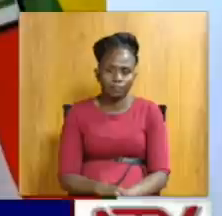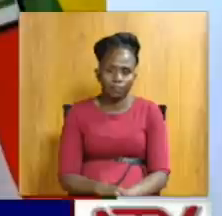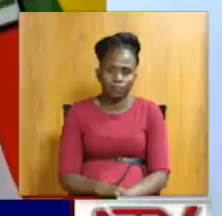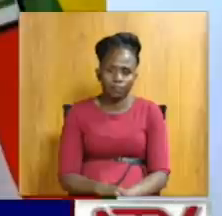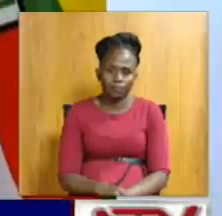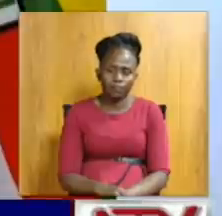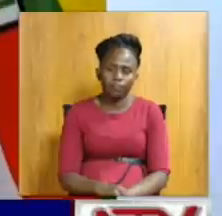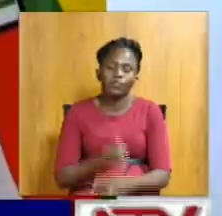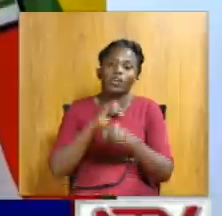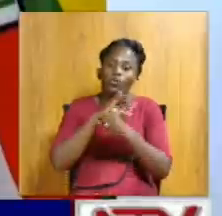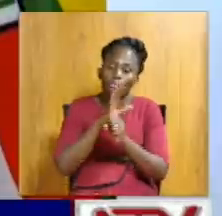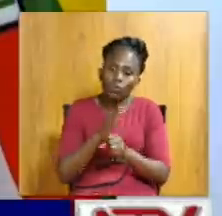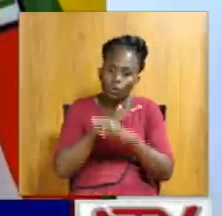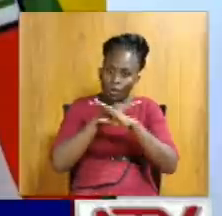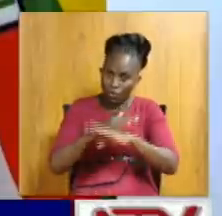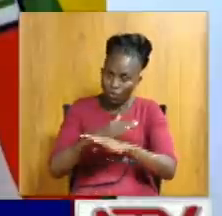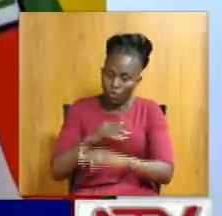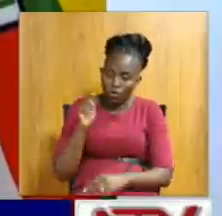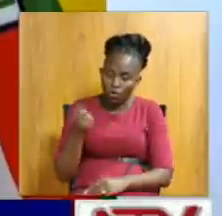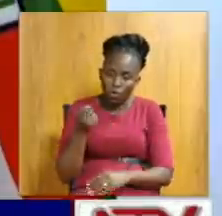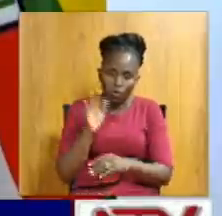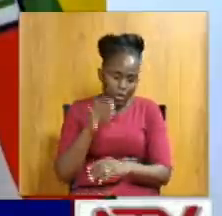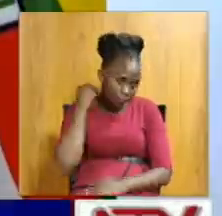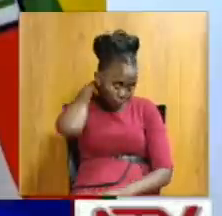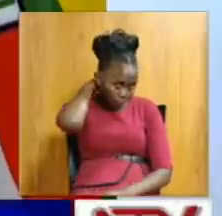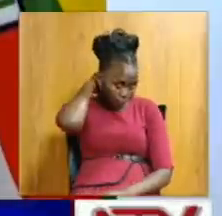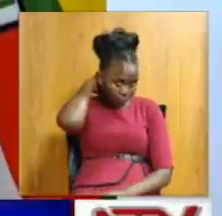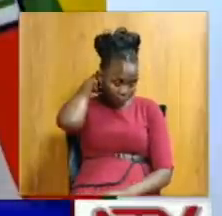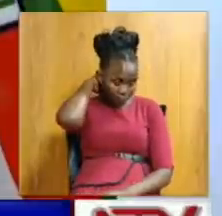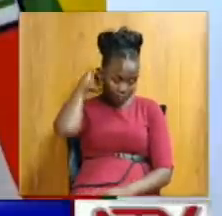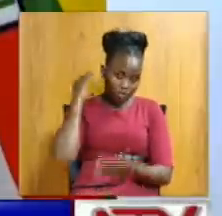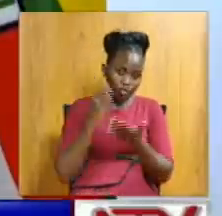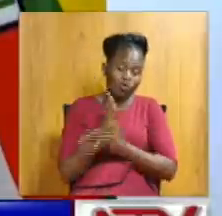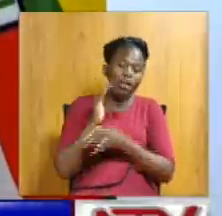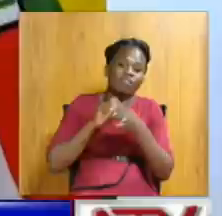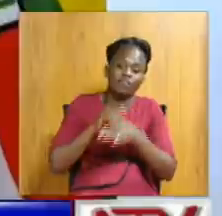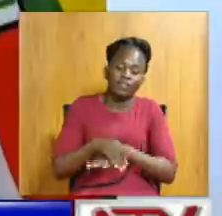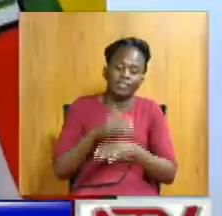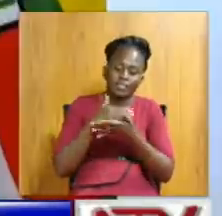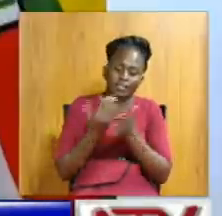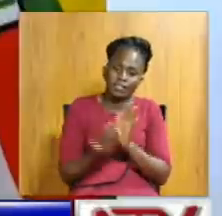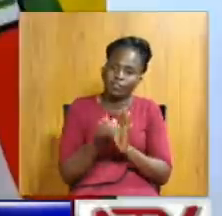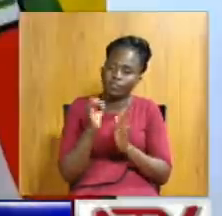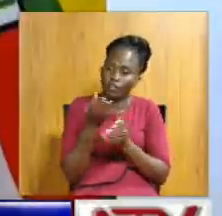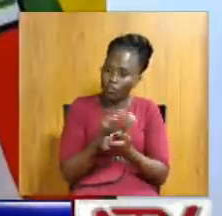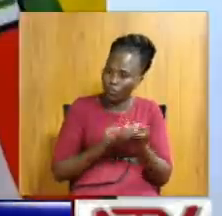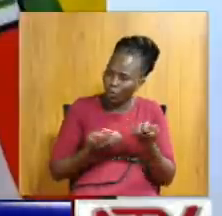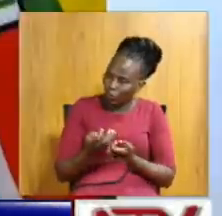The corona lockdown has affected some sectors of the economy badly.